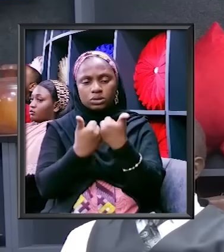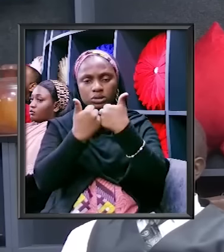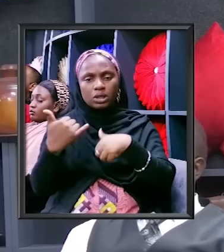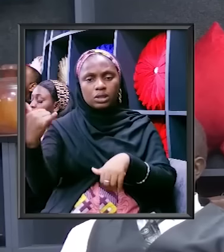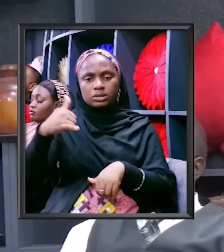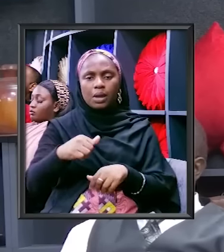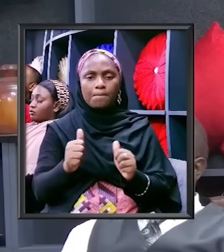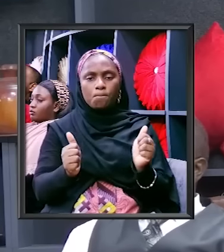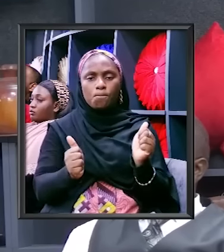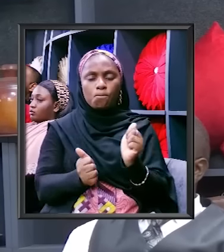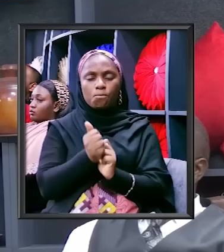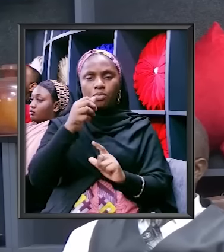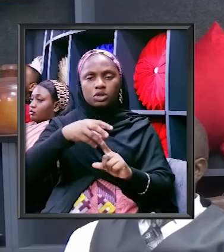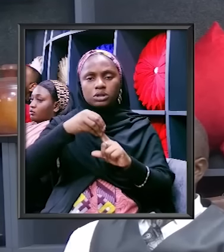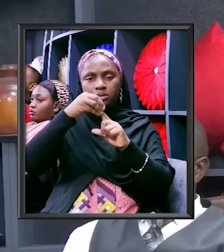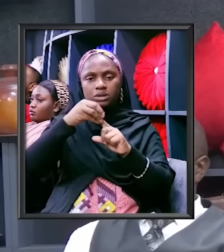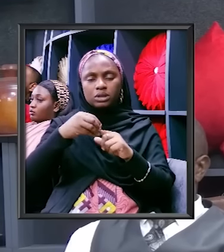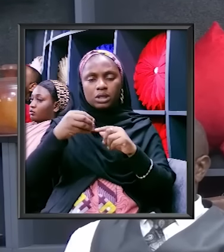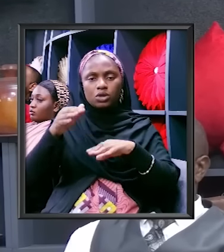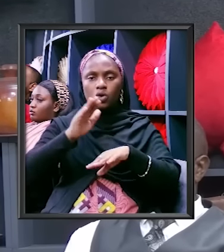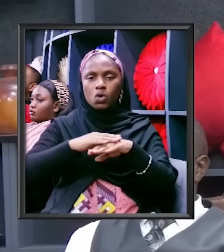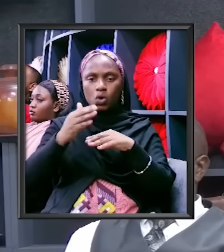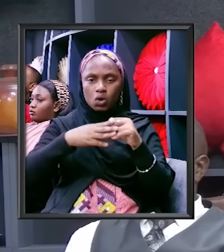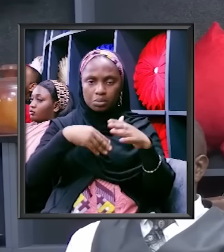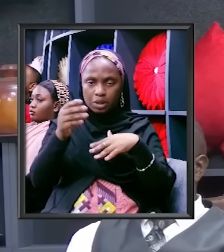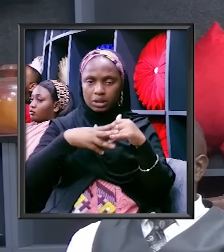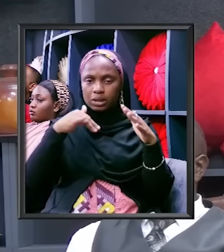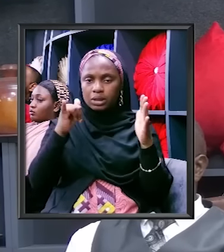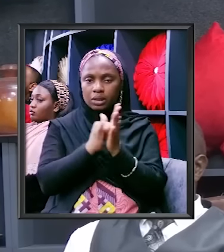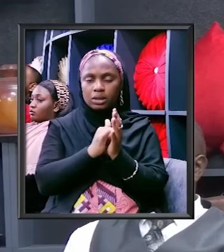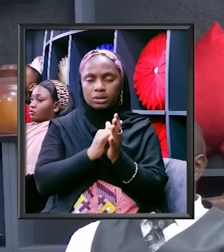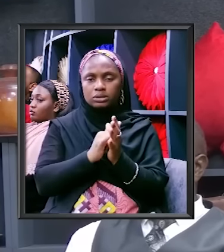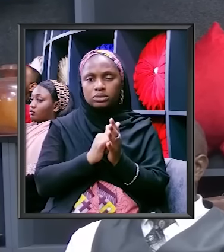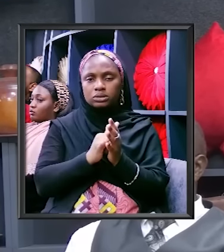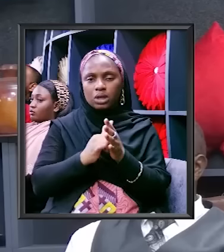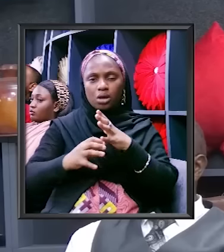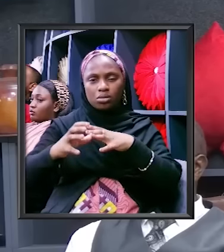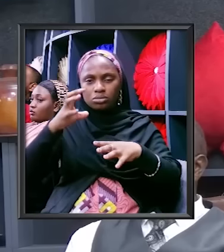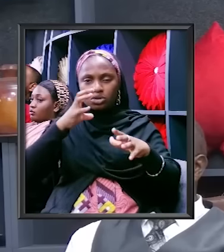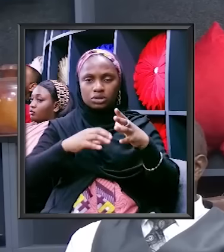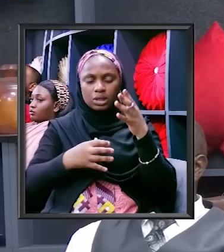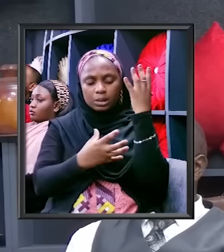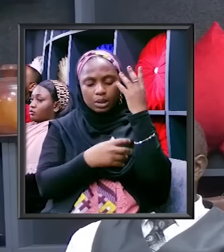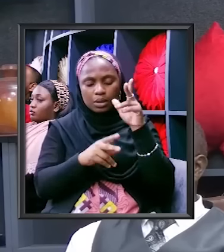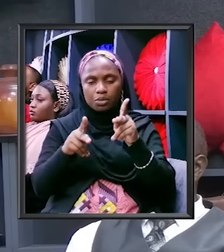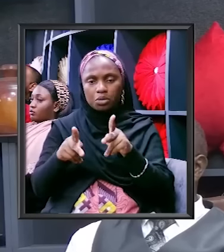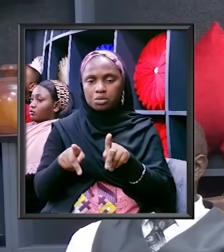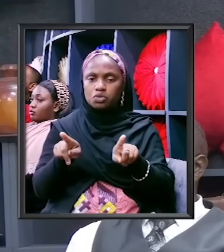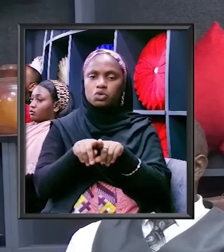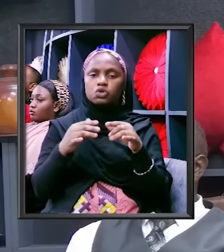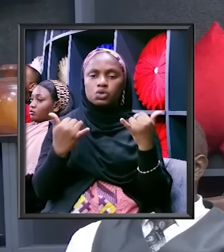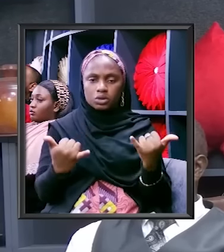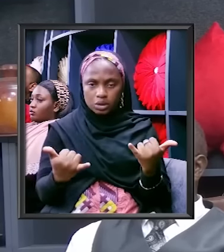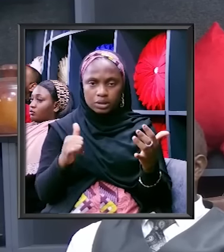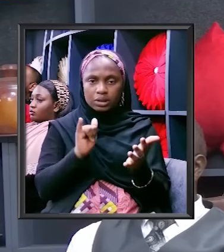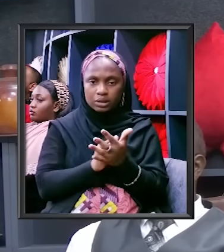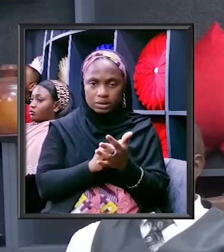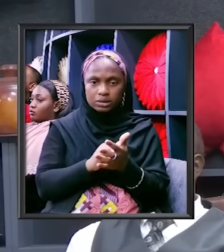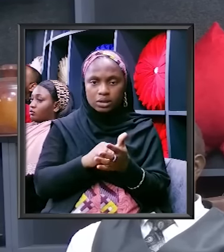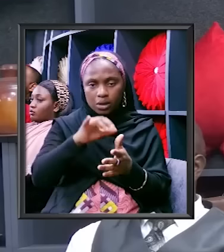Most especially on matters we concern the masses. So now, we now